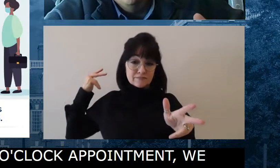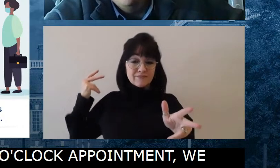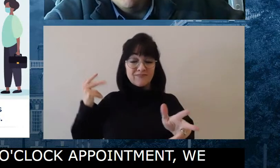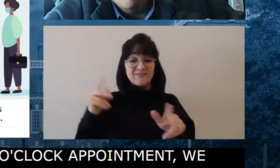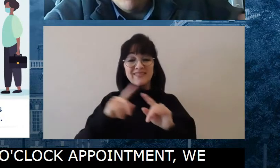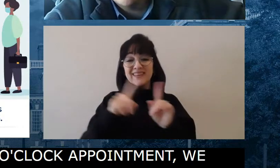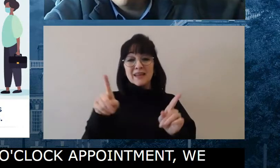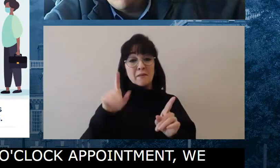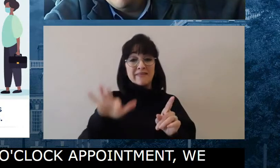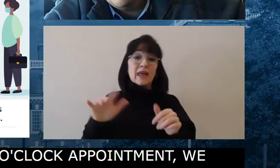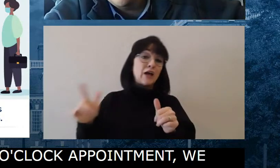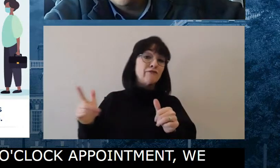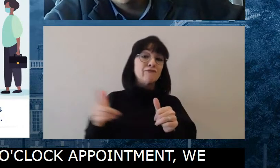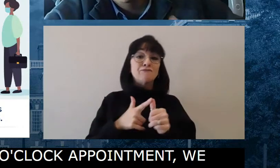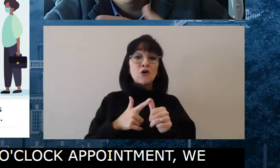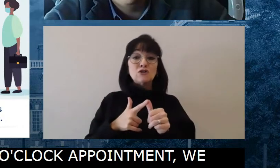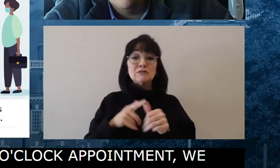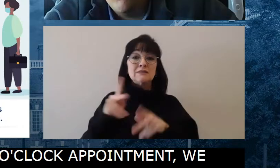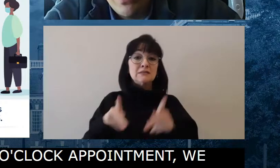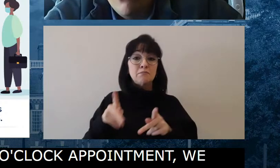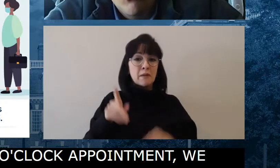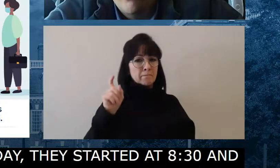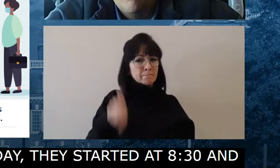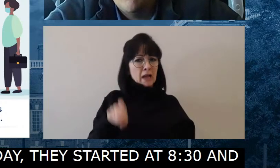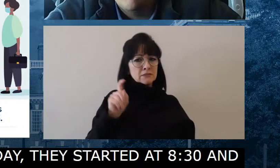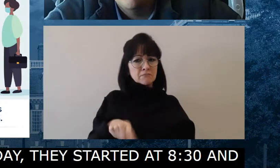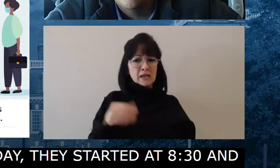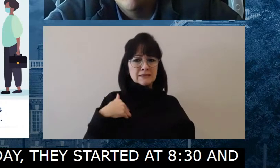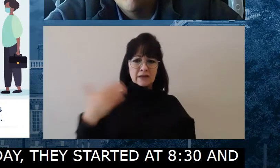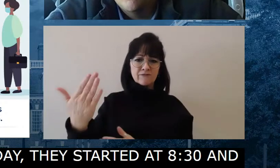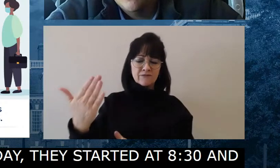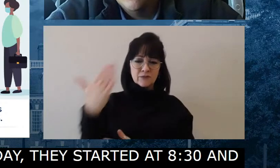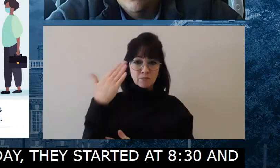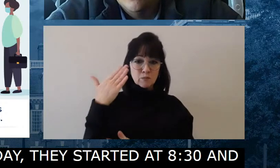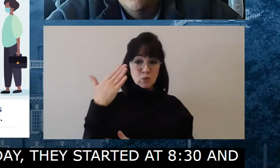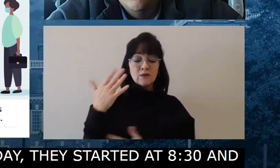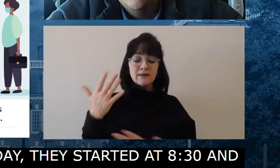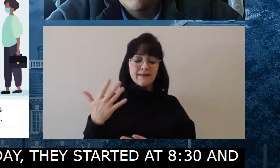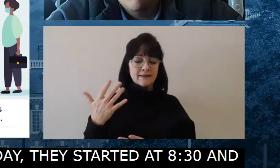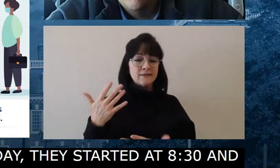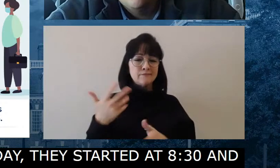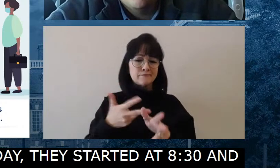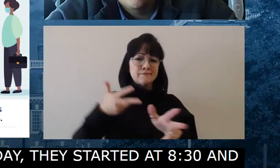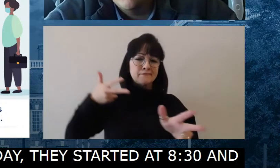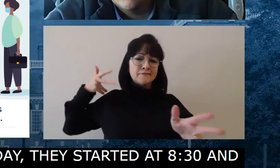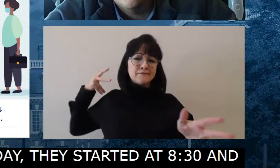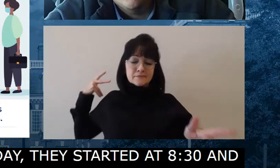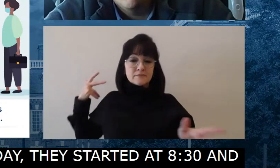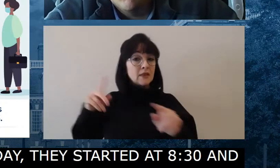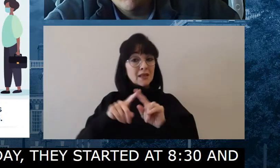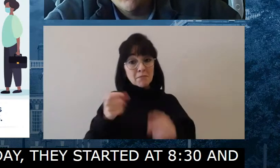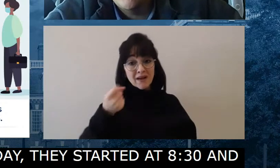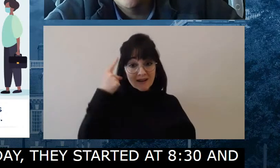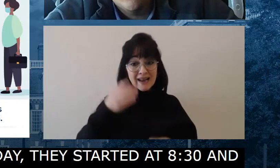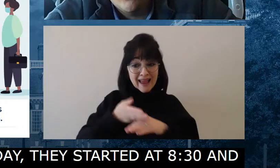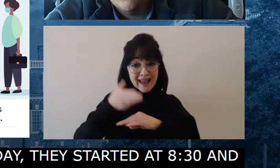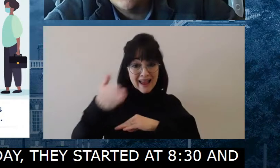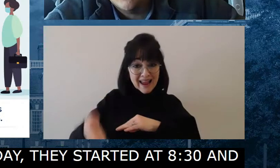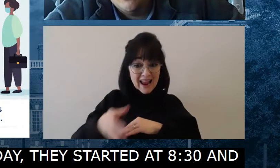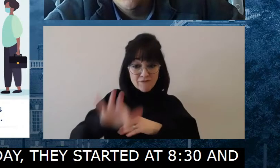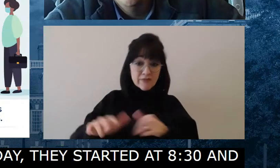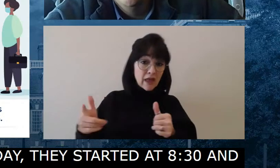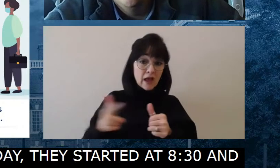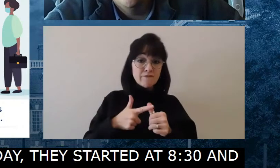first rush of people out here, people aren't waiting more than 15 minutes before they get seen at the injection site. There's multiple stages.